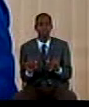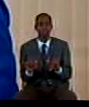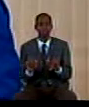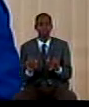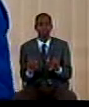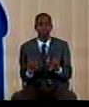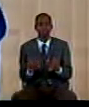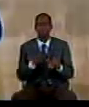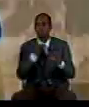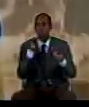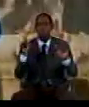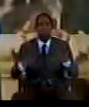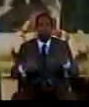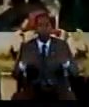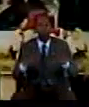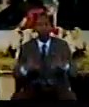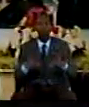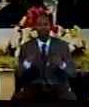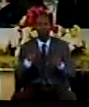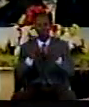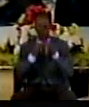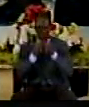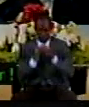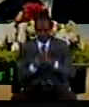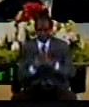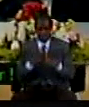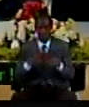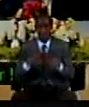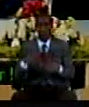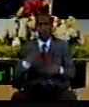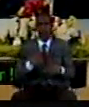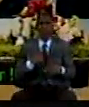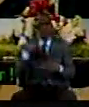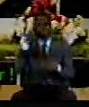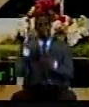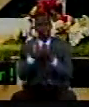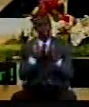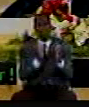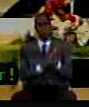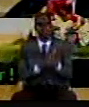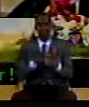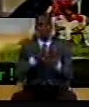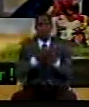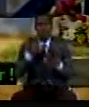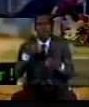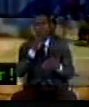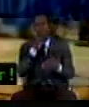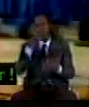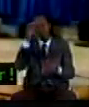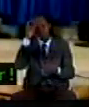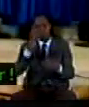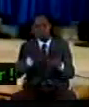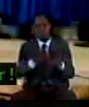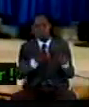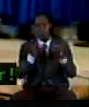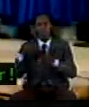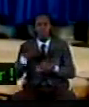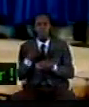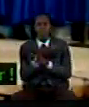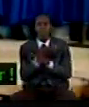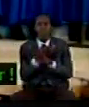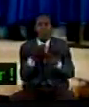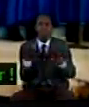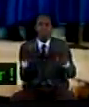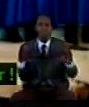sick, impossibilities bow to me, for Jesus called out, O Satan, to set me